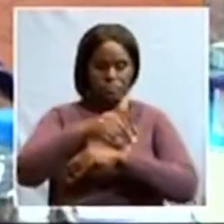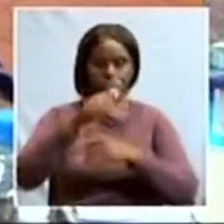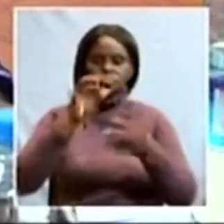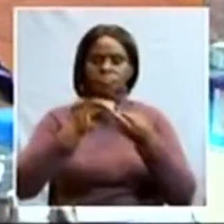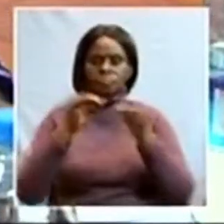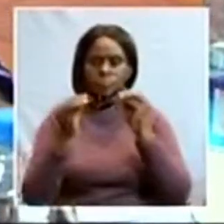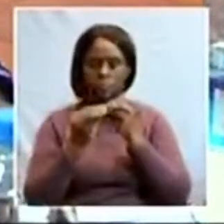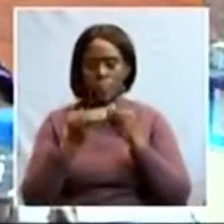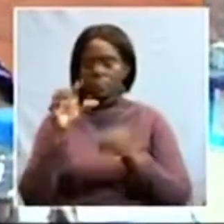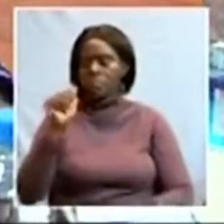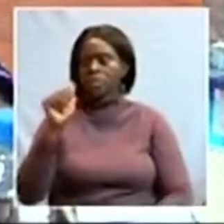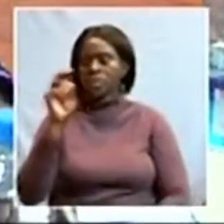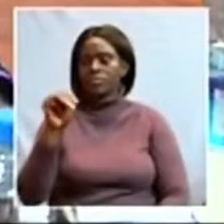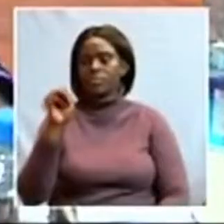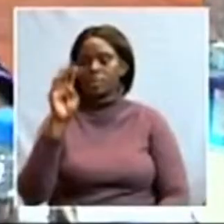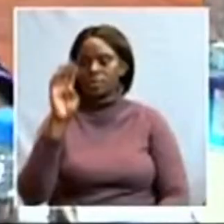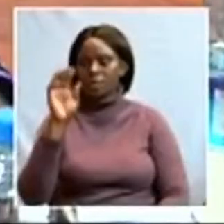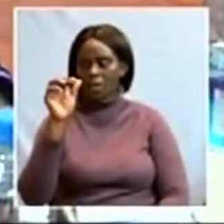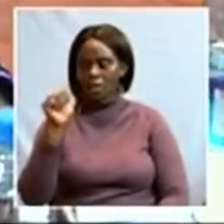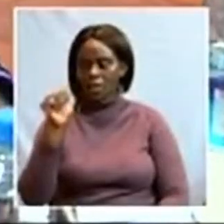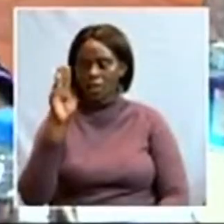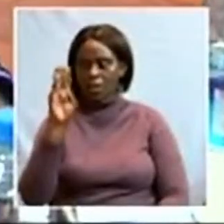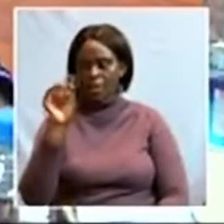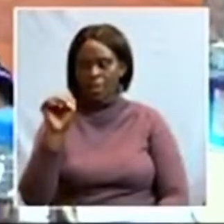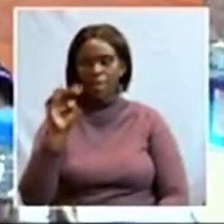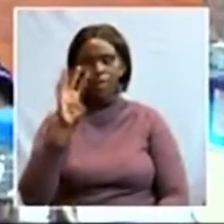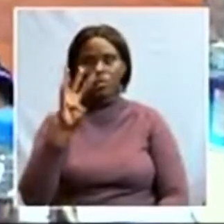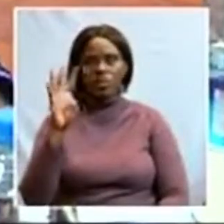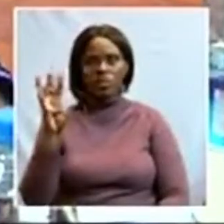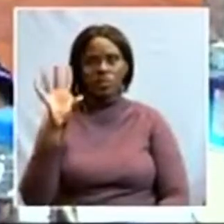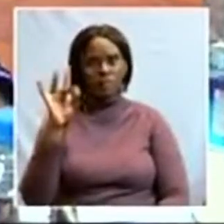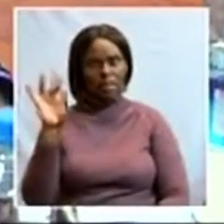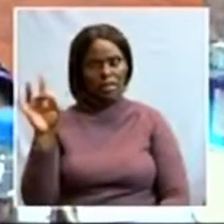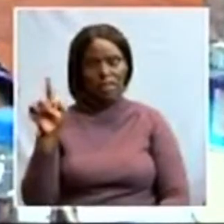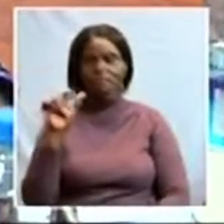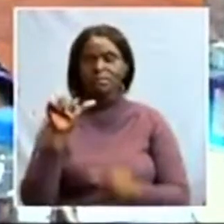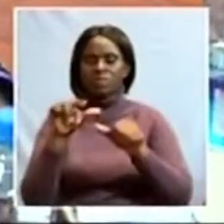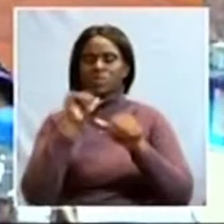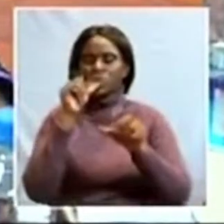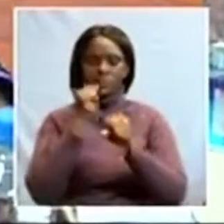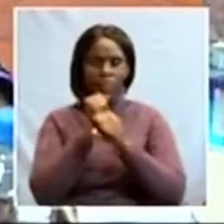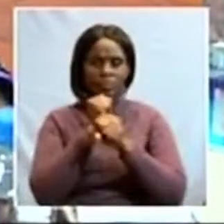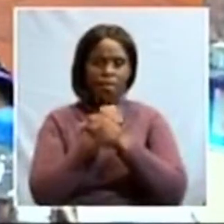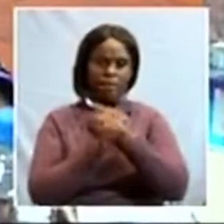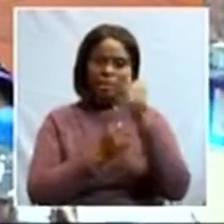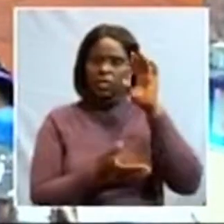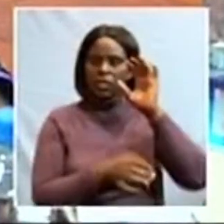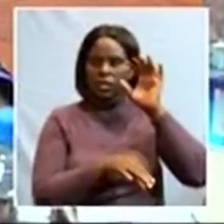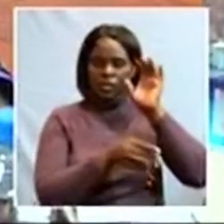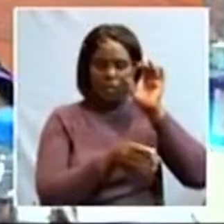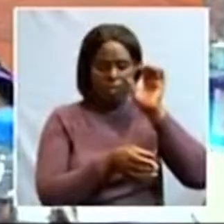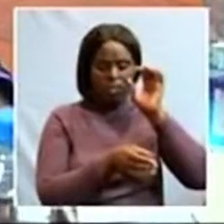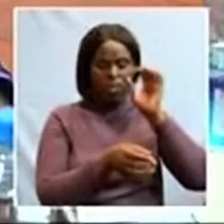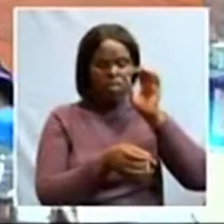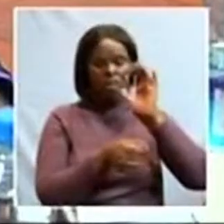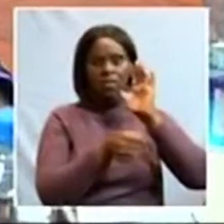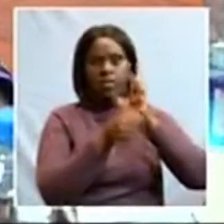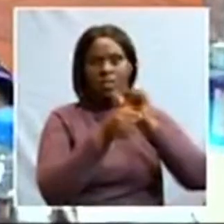registration number ABM 4488 is still a non-runner, and the tractor has been registered